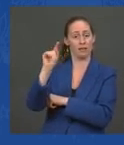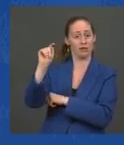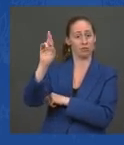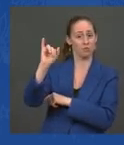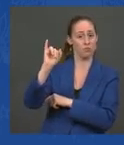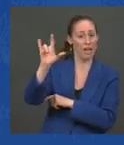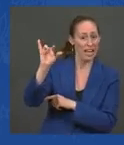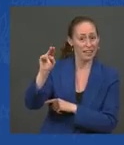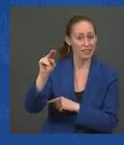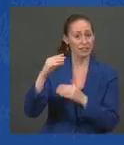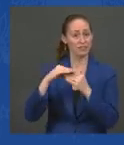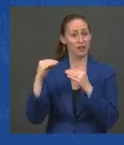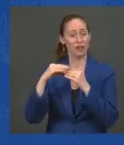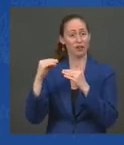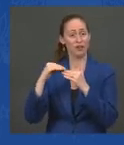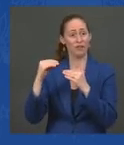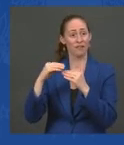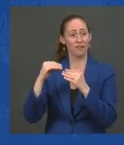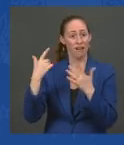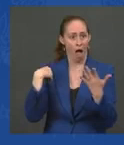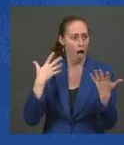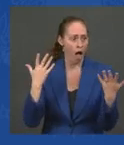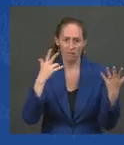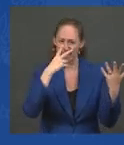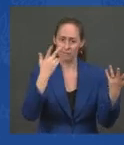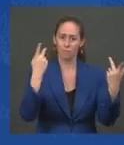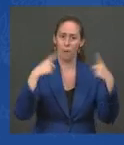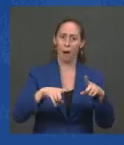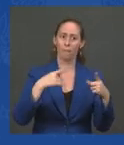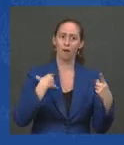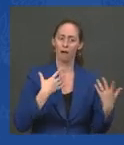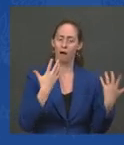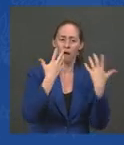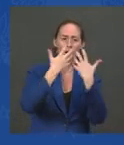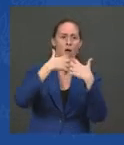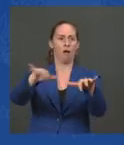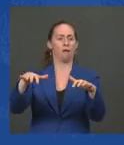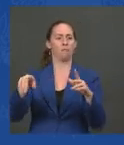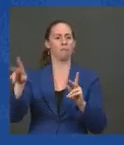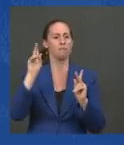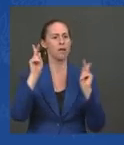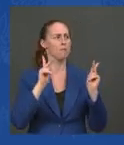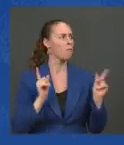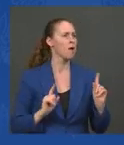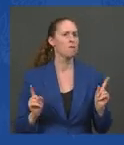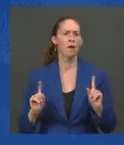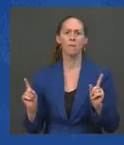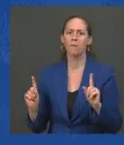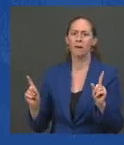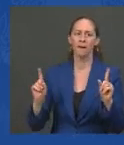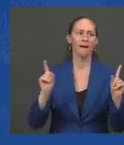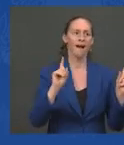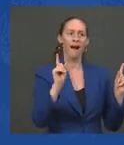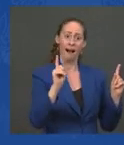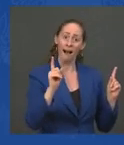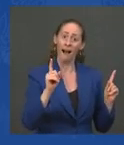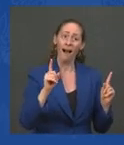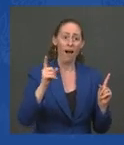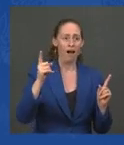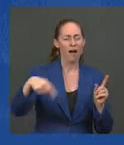done with that. That it did so well, people don't even know where it came from. No, I'm serious. Think about